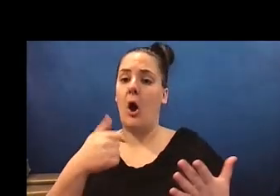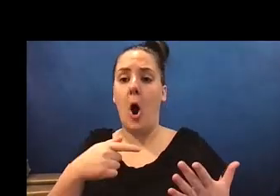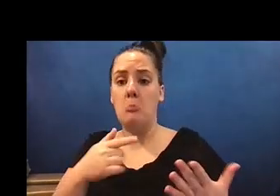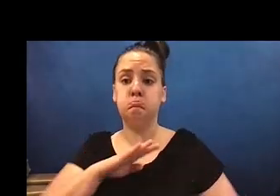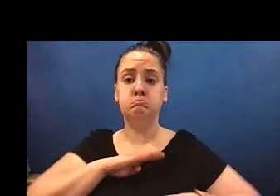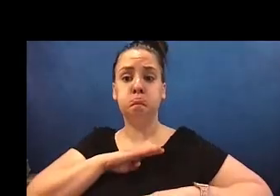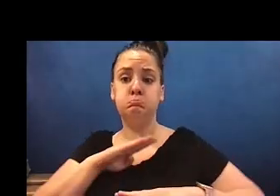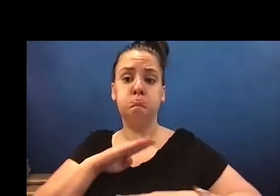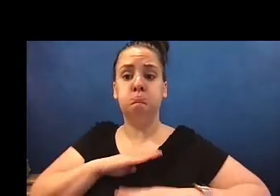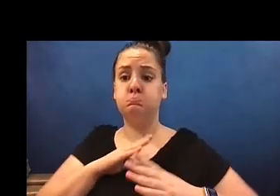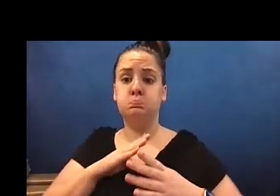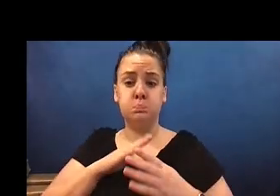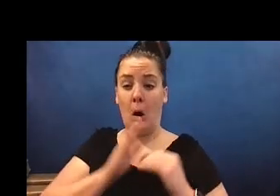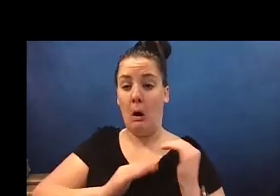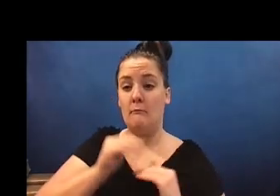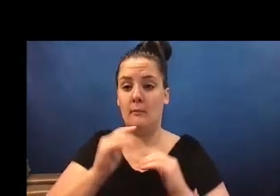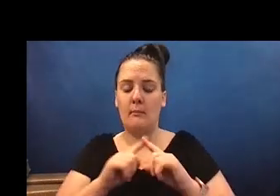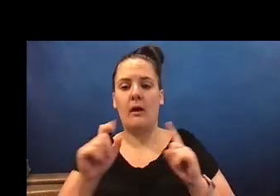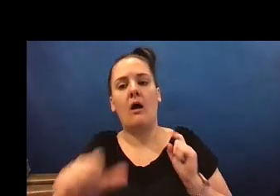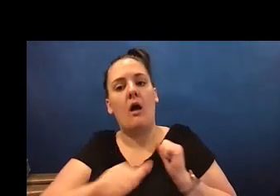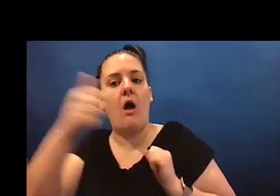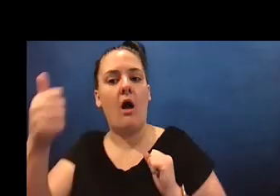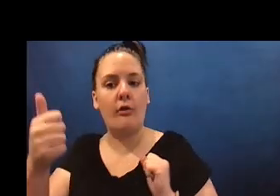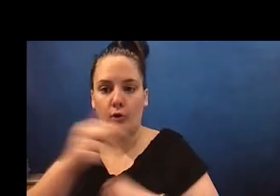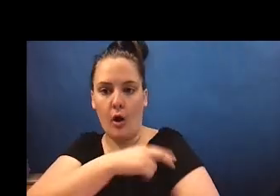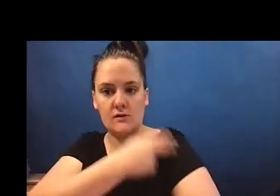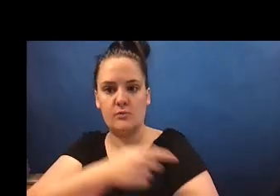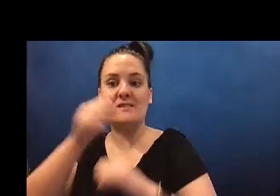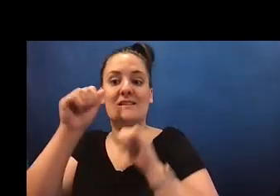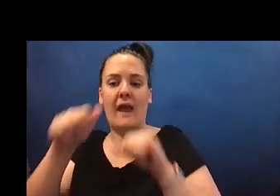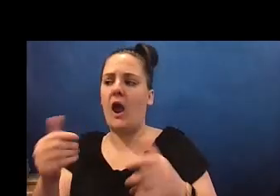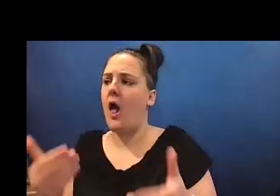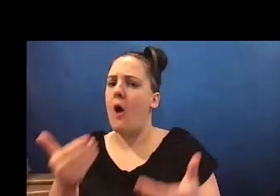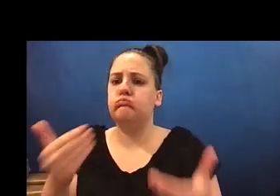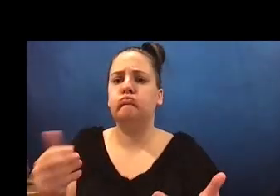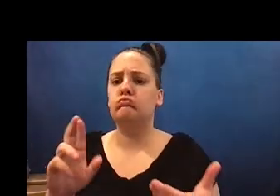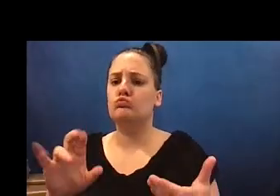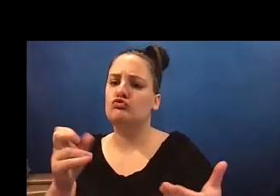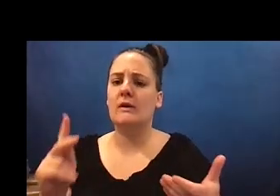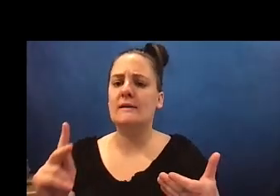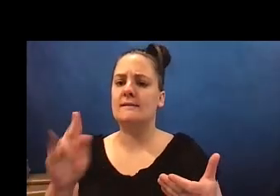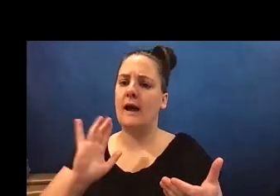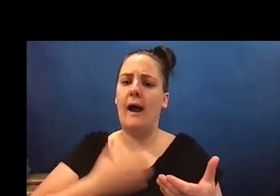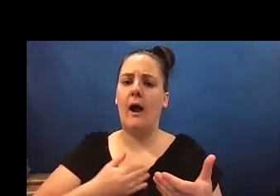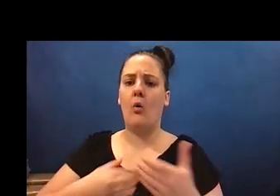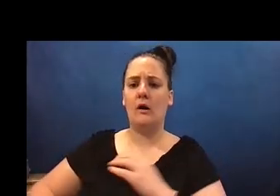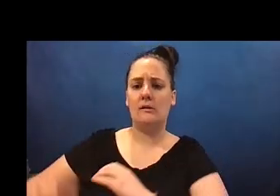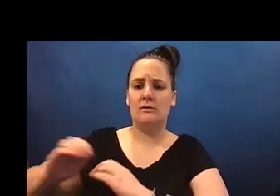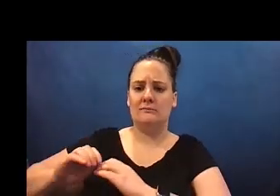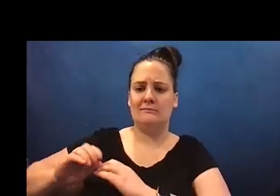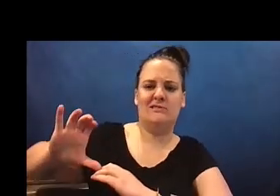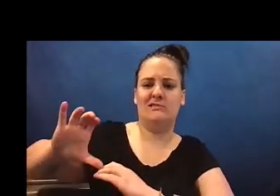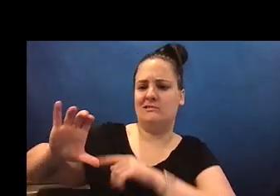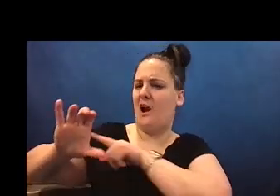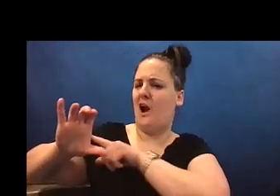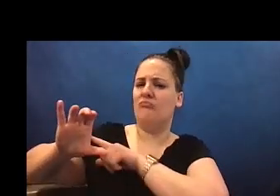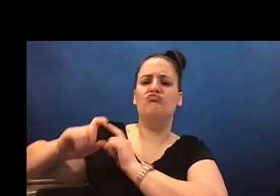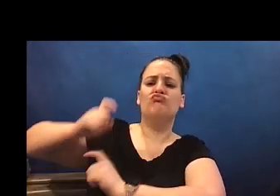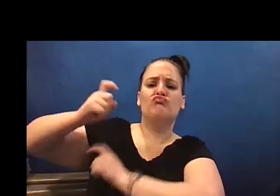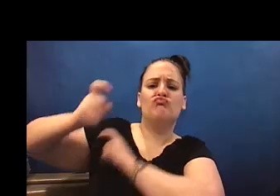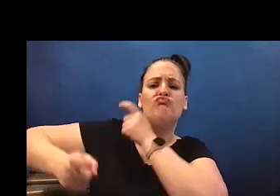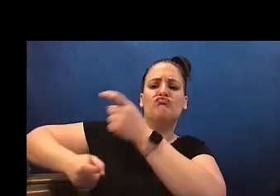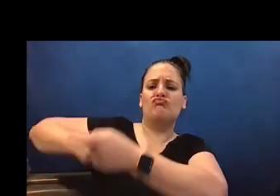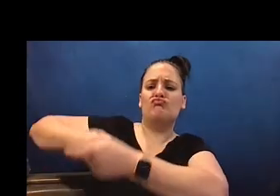as many of the other hospitals that can take a risk and invest some of their reserves in whether it's building new buildings